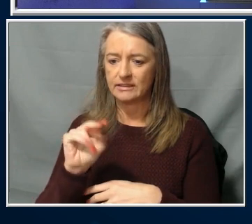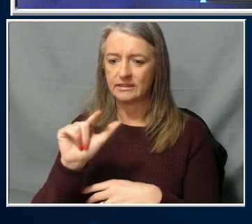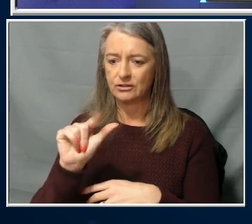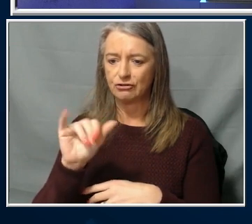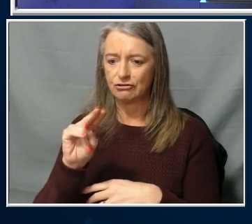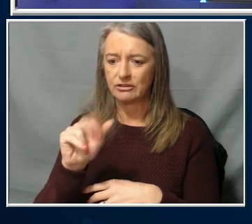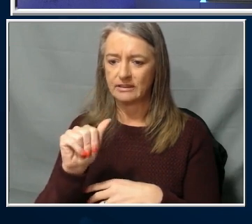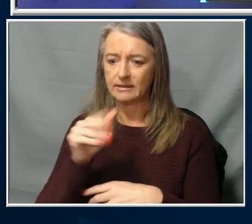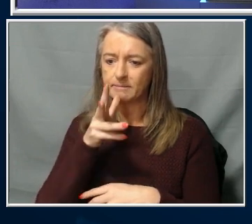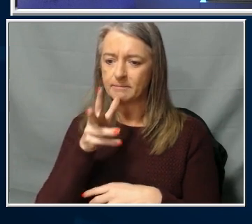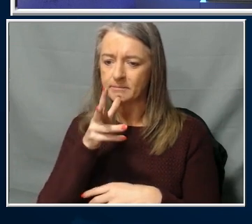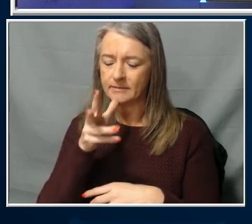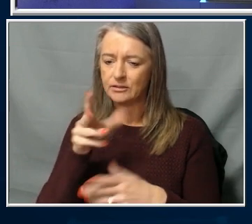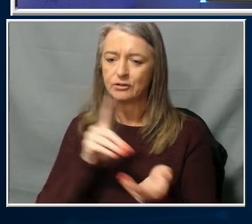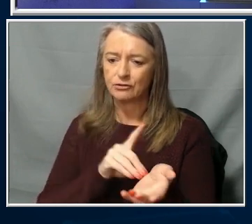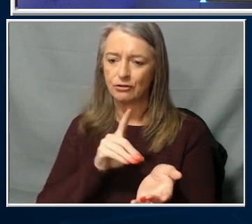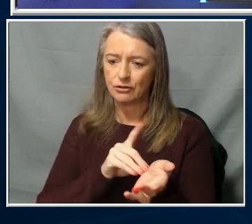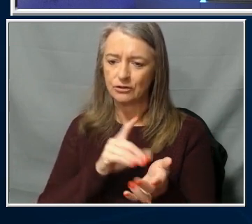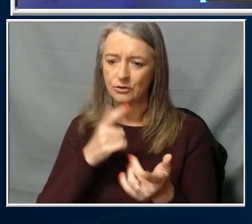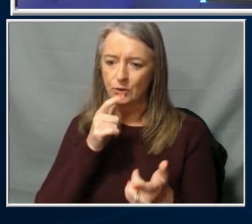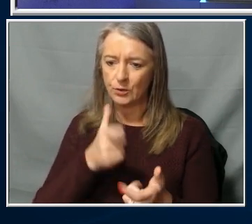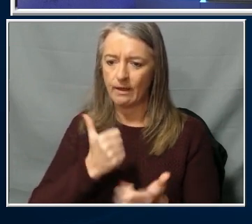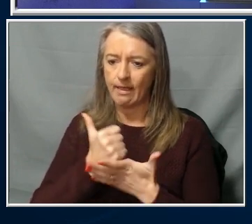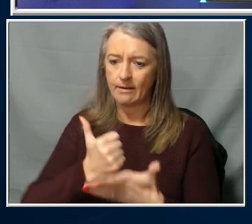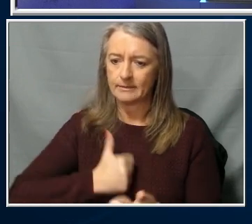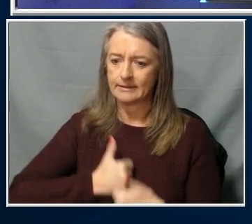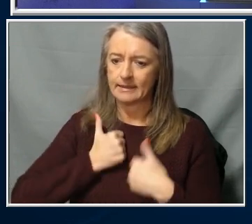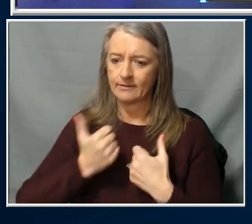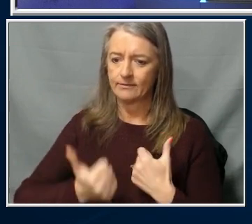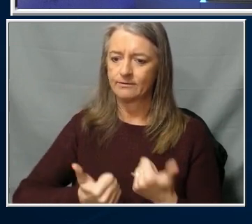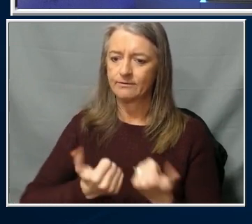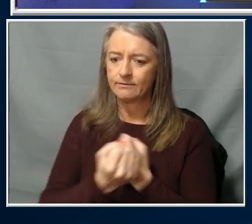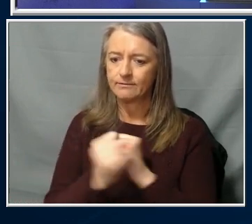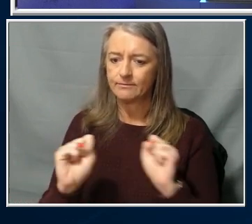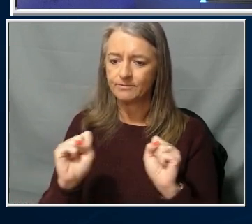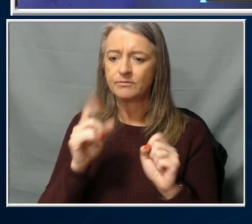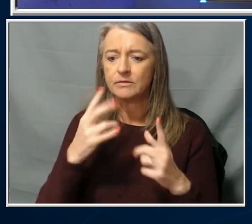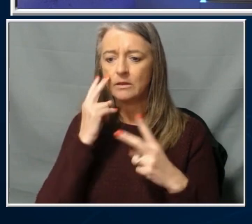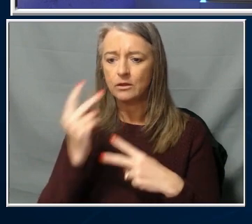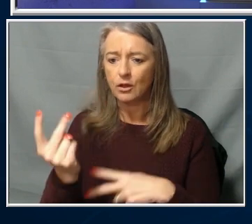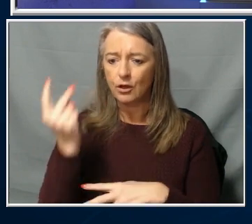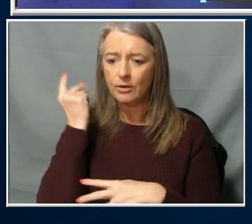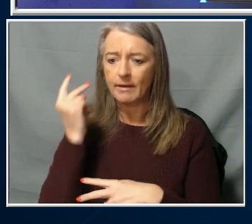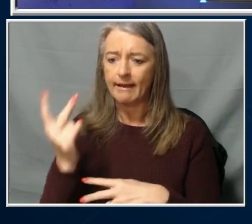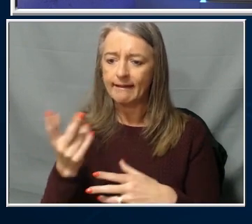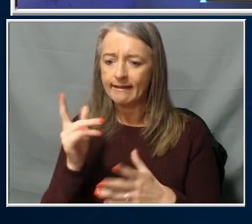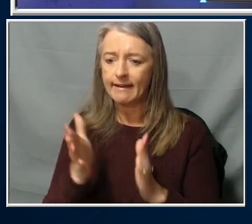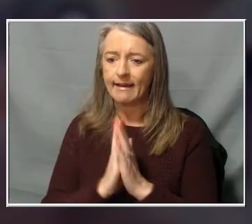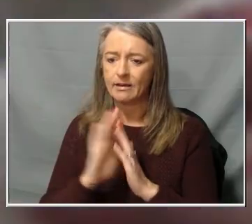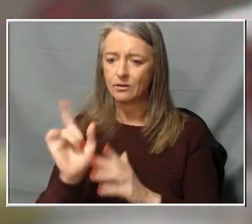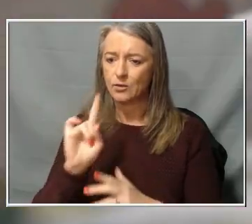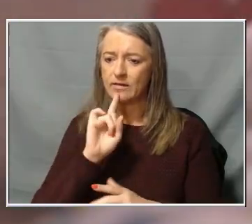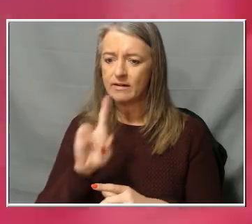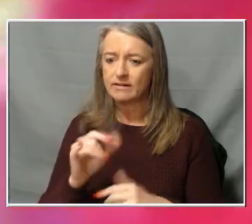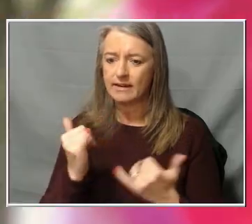doctors who helped save Ashlyn's life. But before we jump in, let's look back and ask, where are they